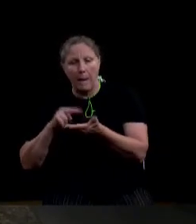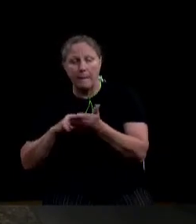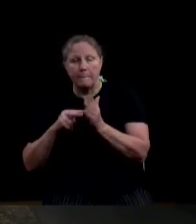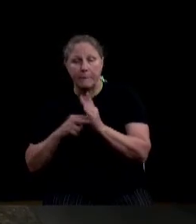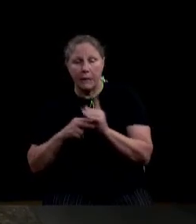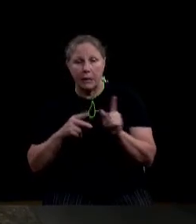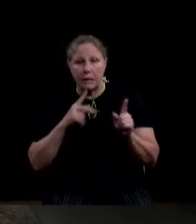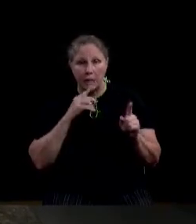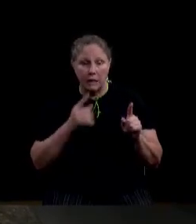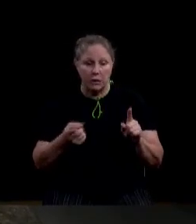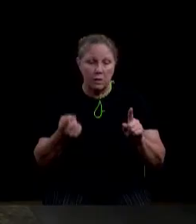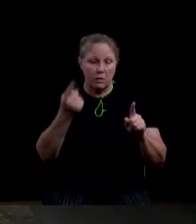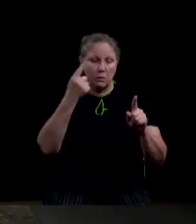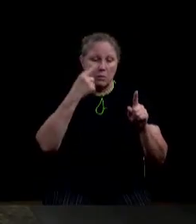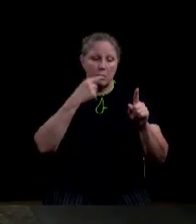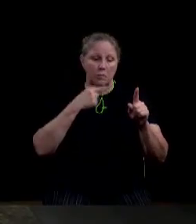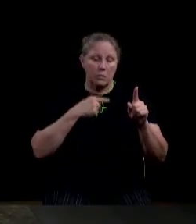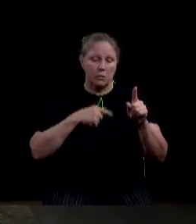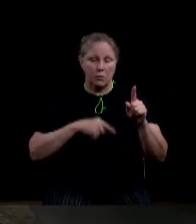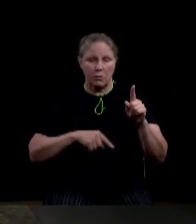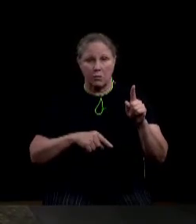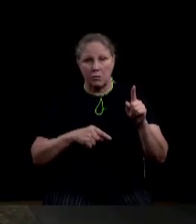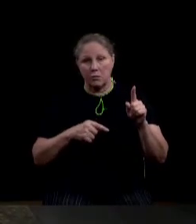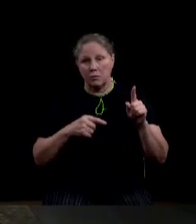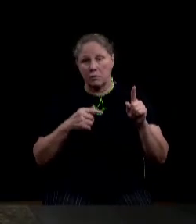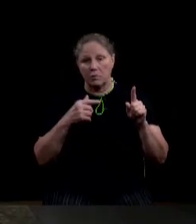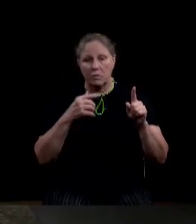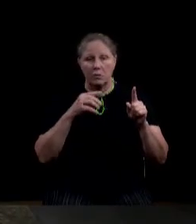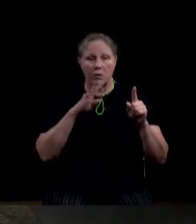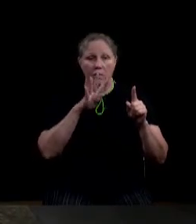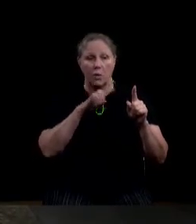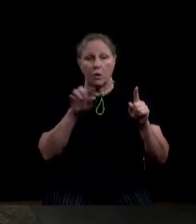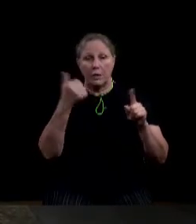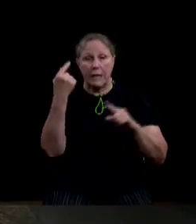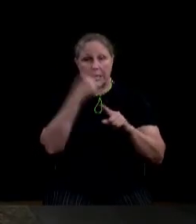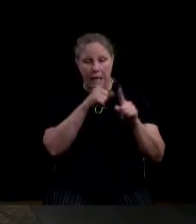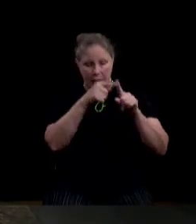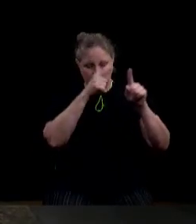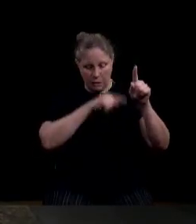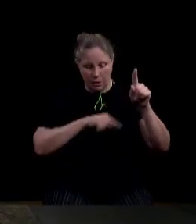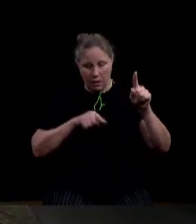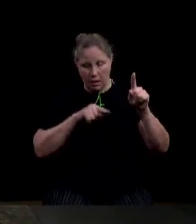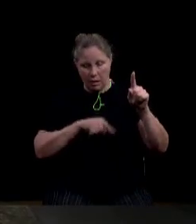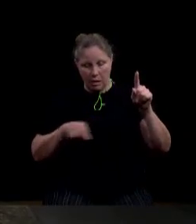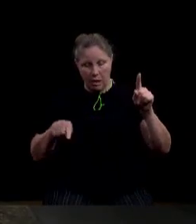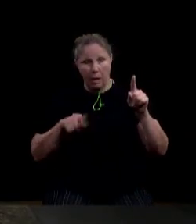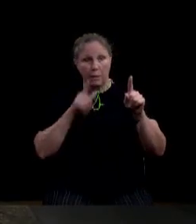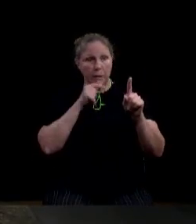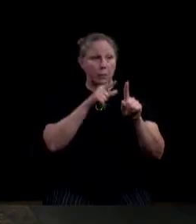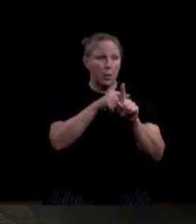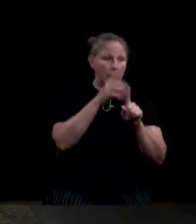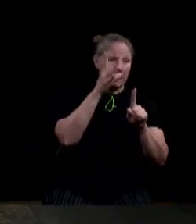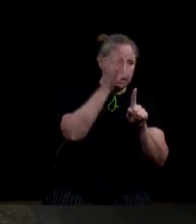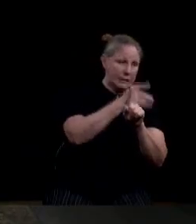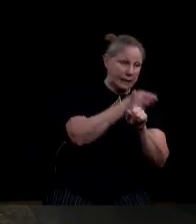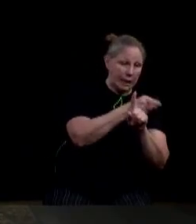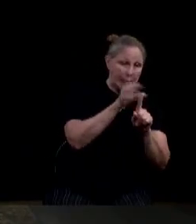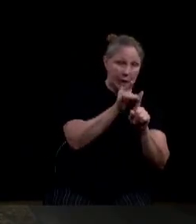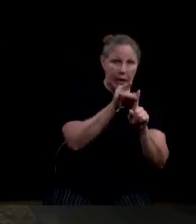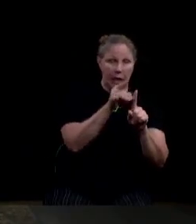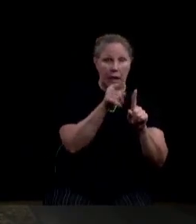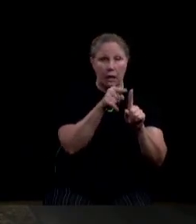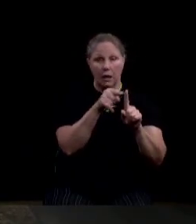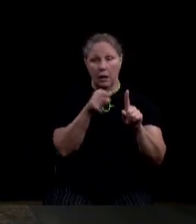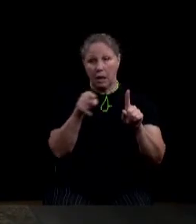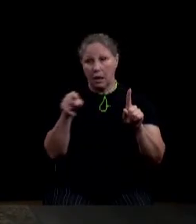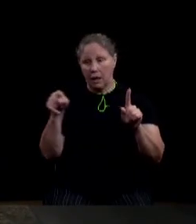4 to 10 days later, when those people who got an infection become symptomatic, and then it's a day or two later, depending on